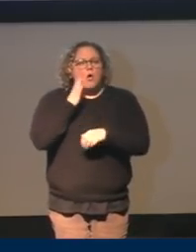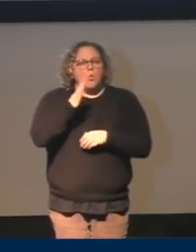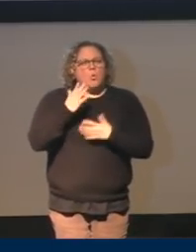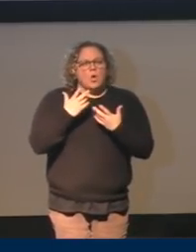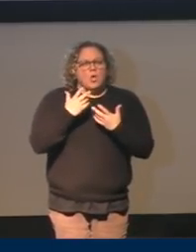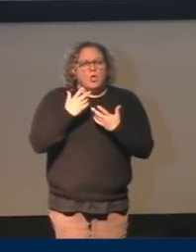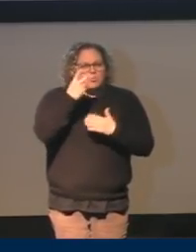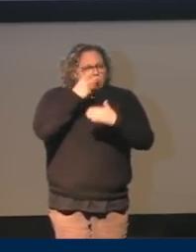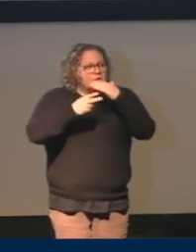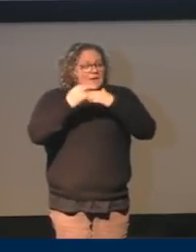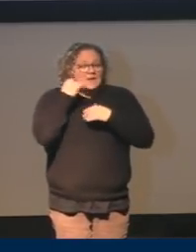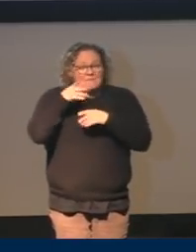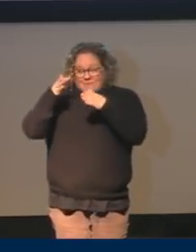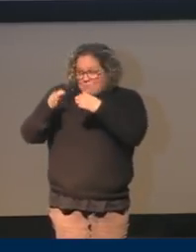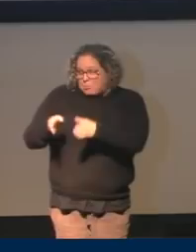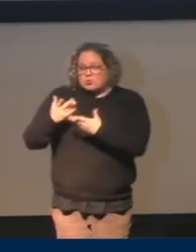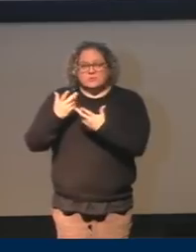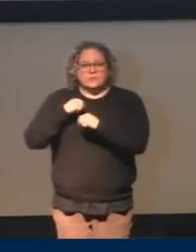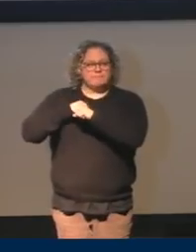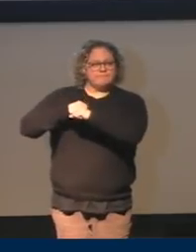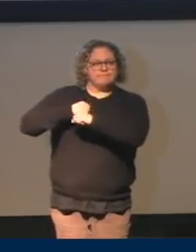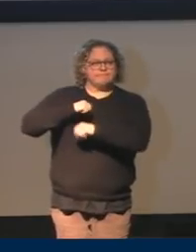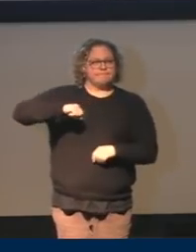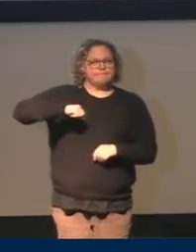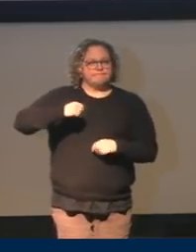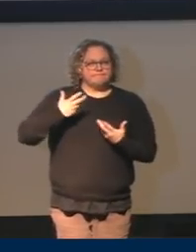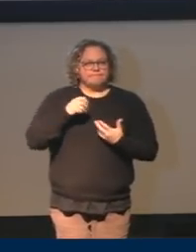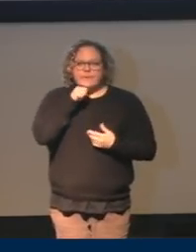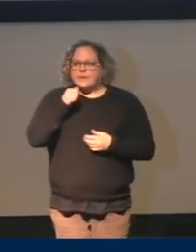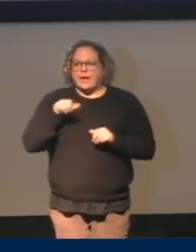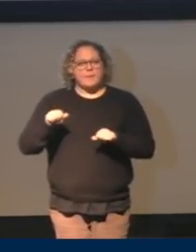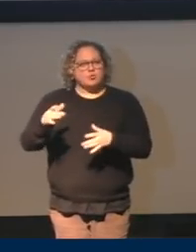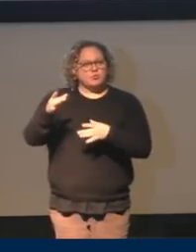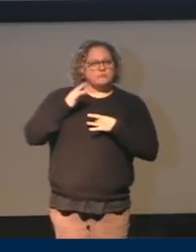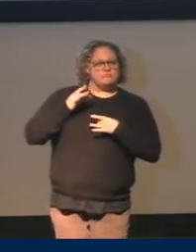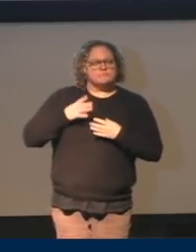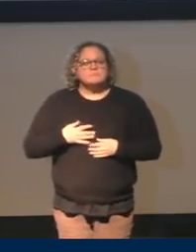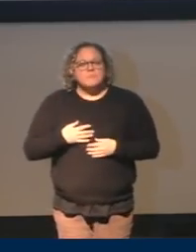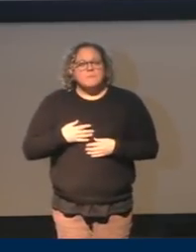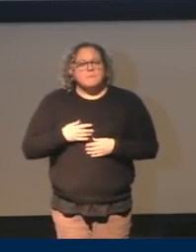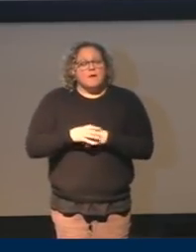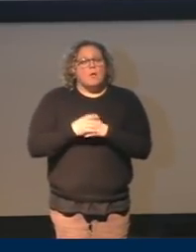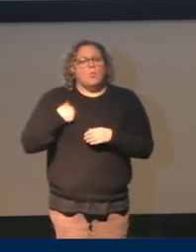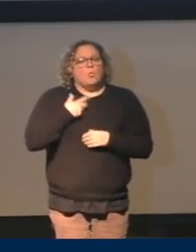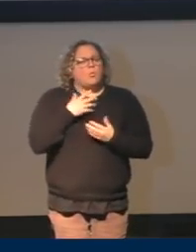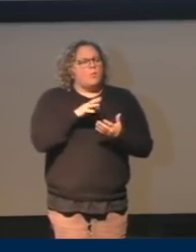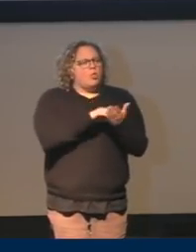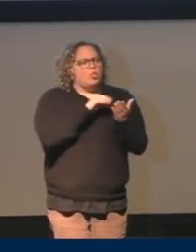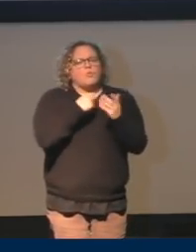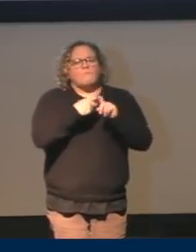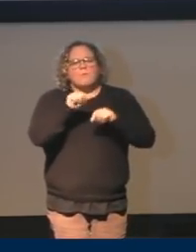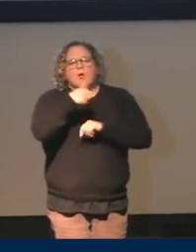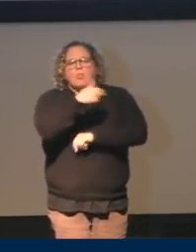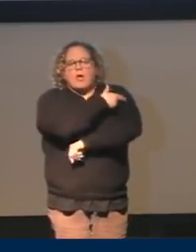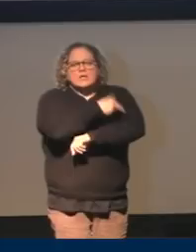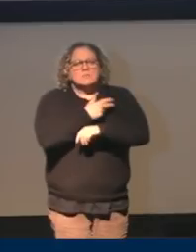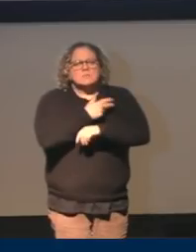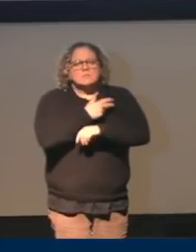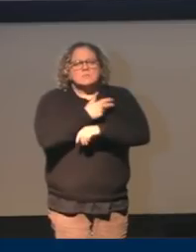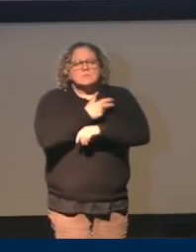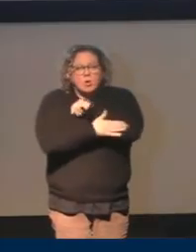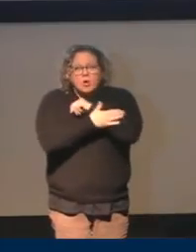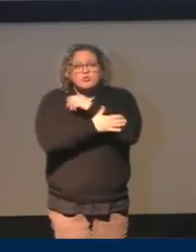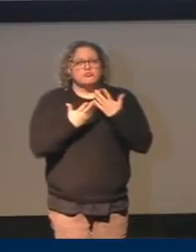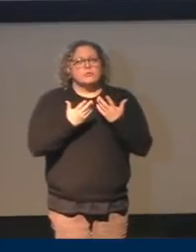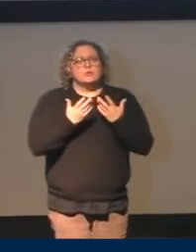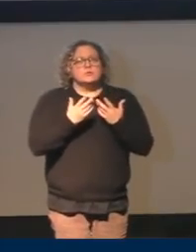immune. So I think we're going to be getting a lot more experience, both from other health systems, other countries, and also within our own health system about how